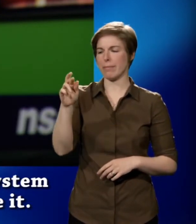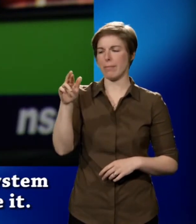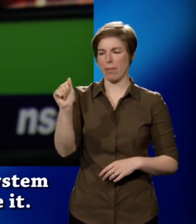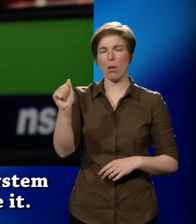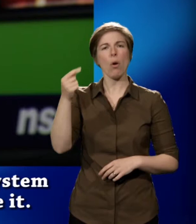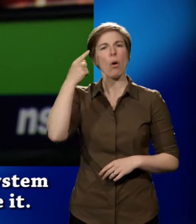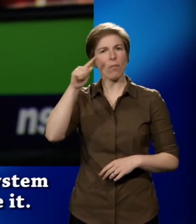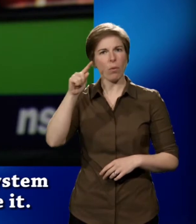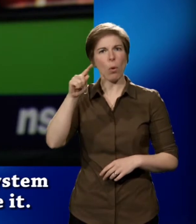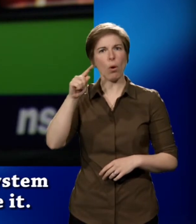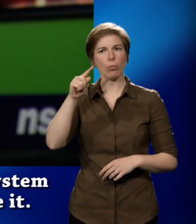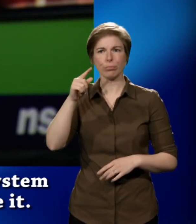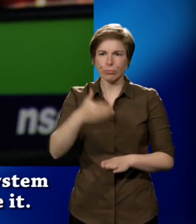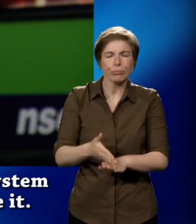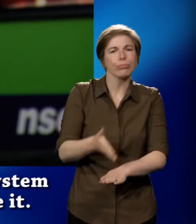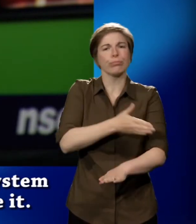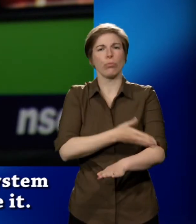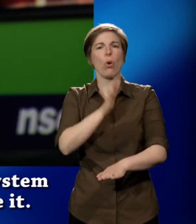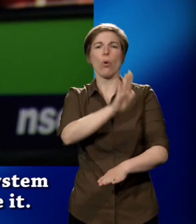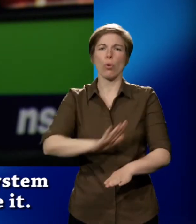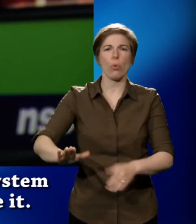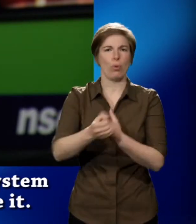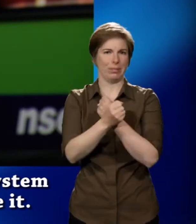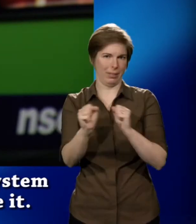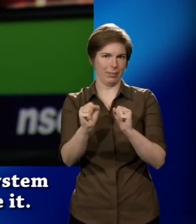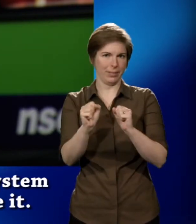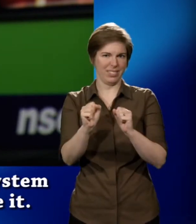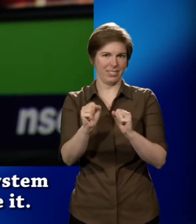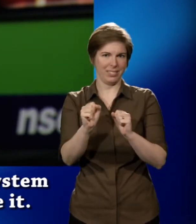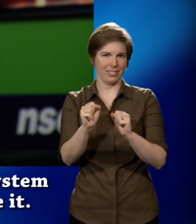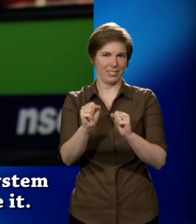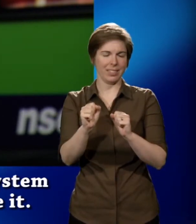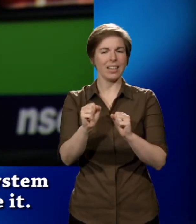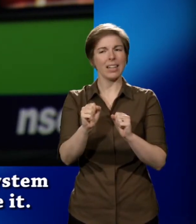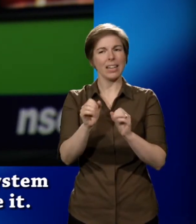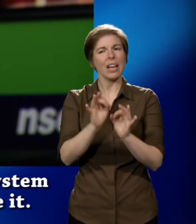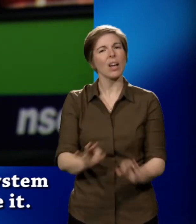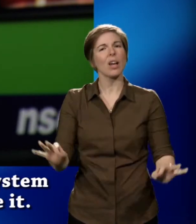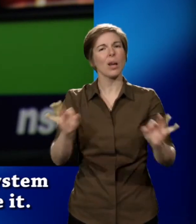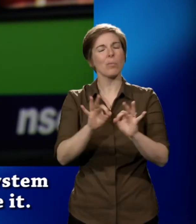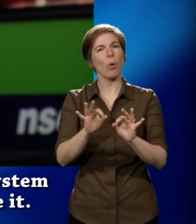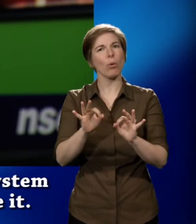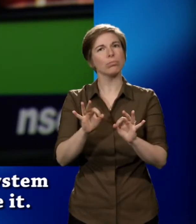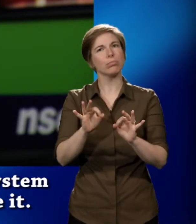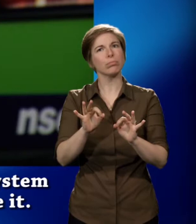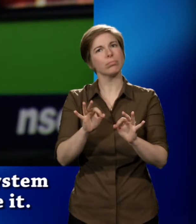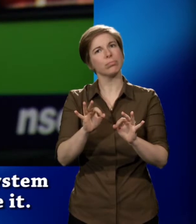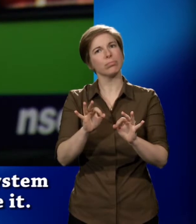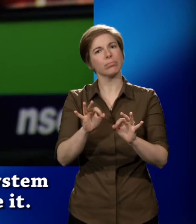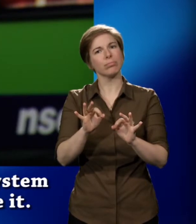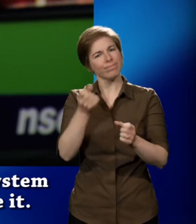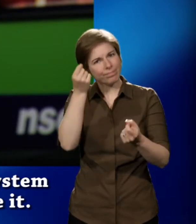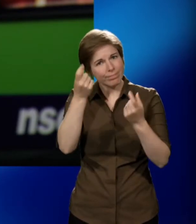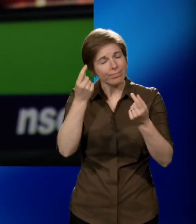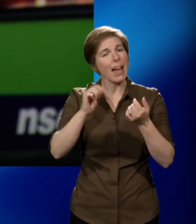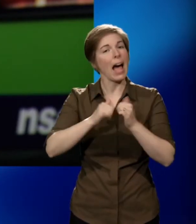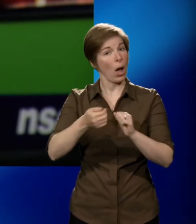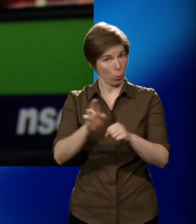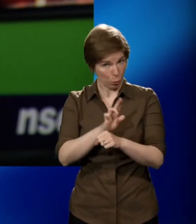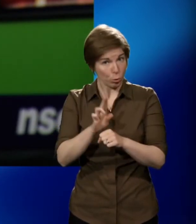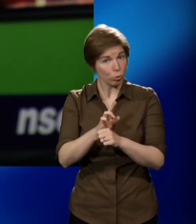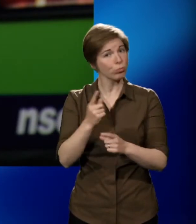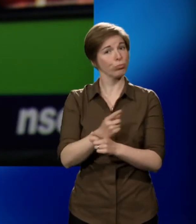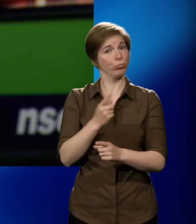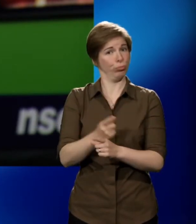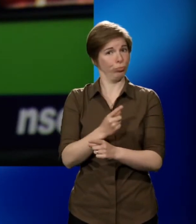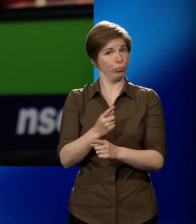aware of the system and its uses, that people won't misuse it.